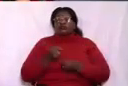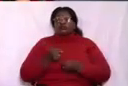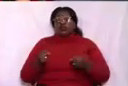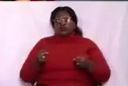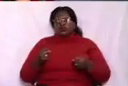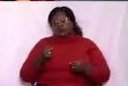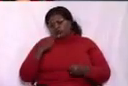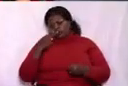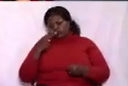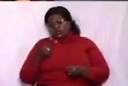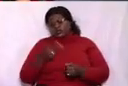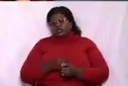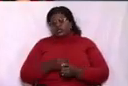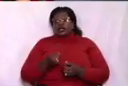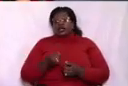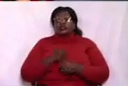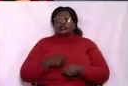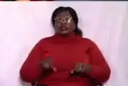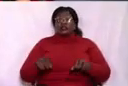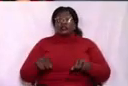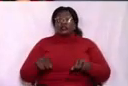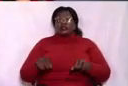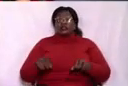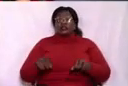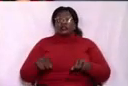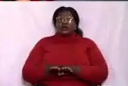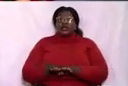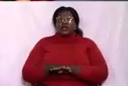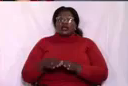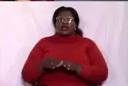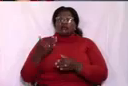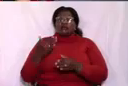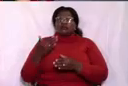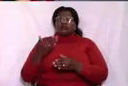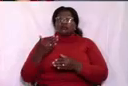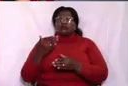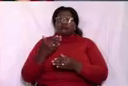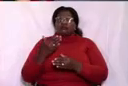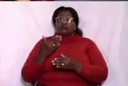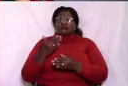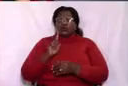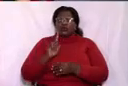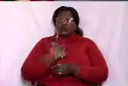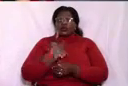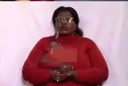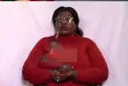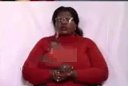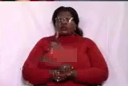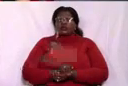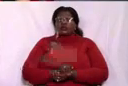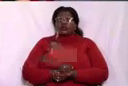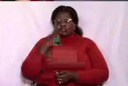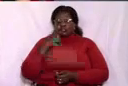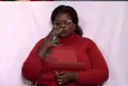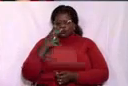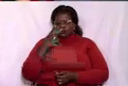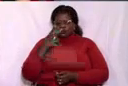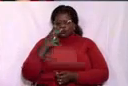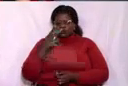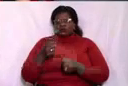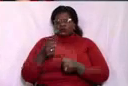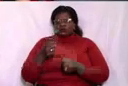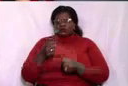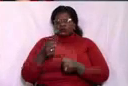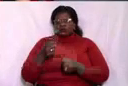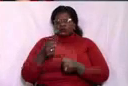decided to create a similar one with, if you've played it, you'll see there's a lot of twists to it.